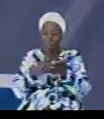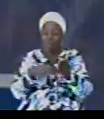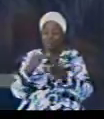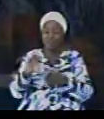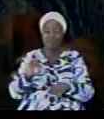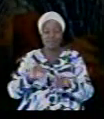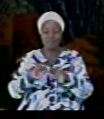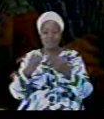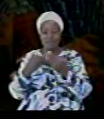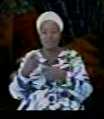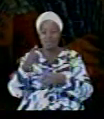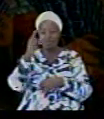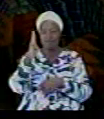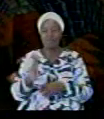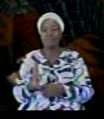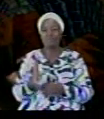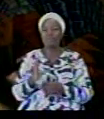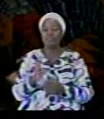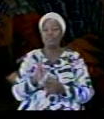God.